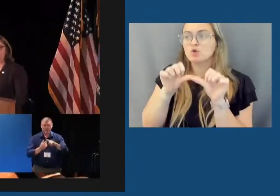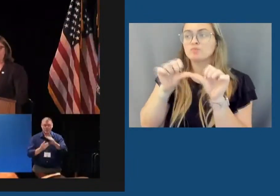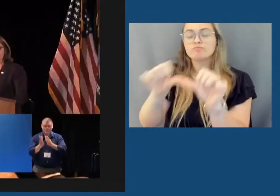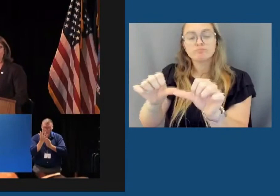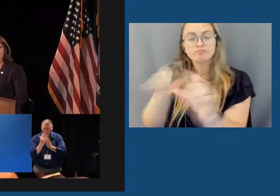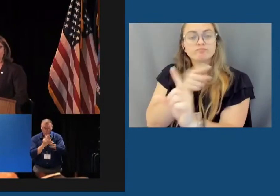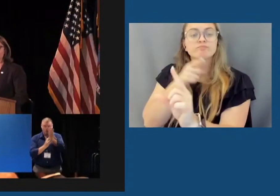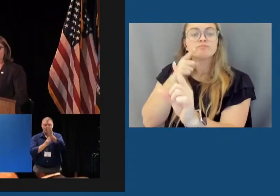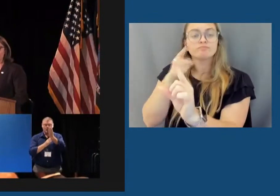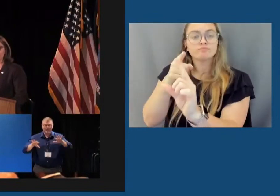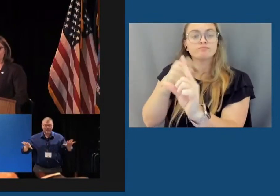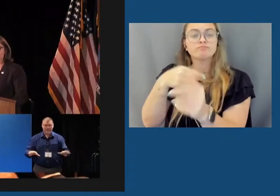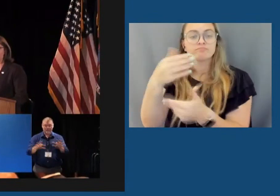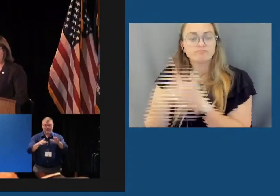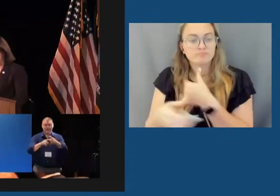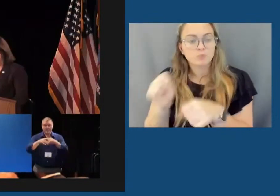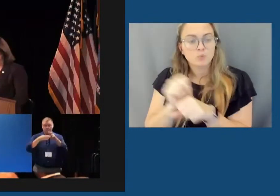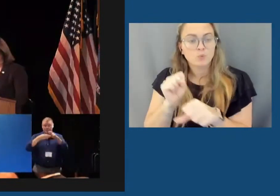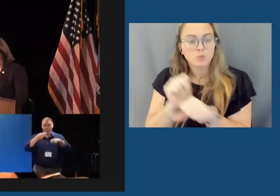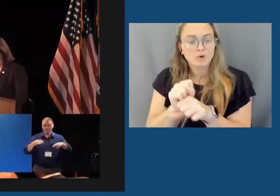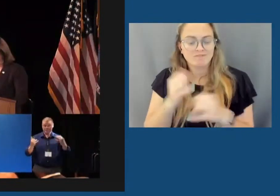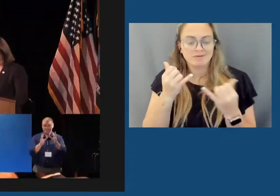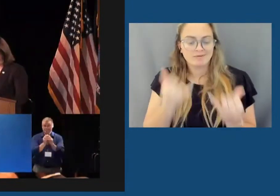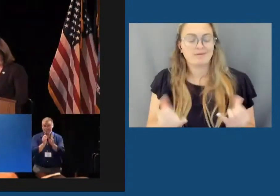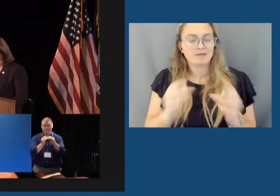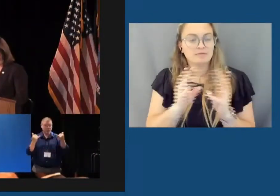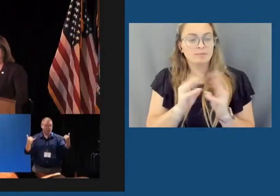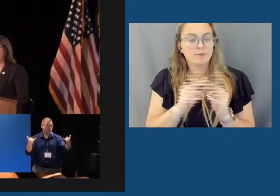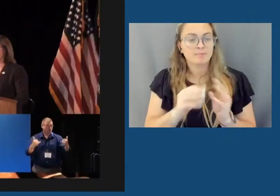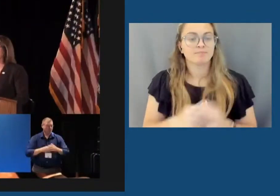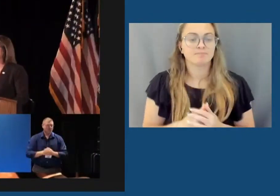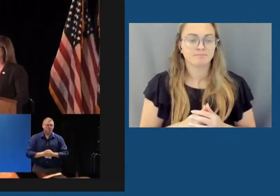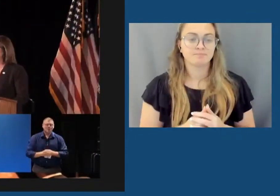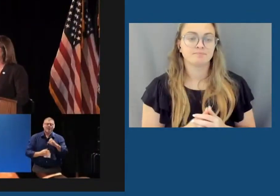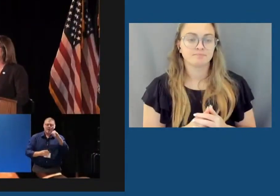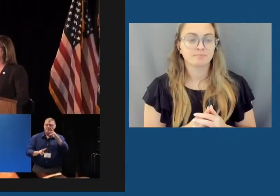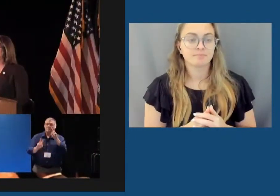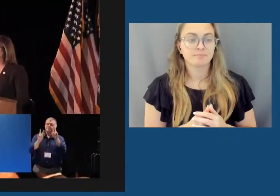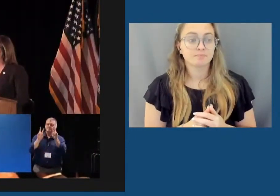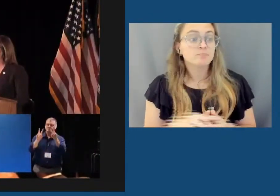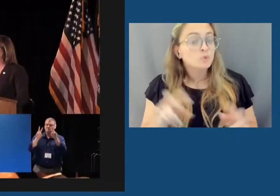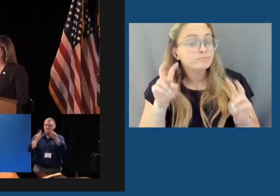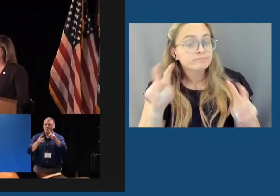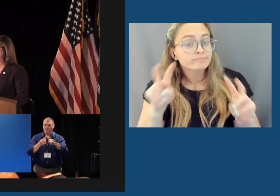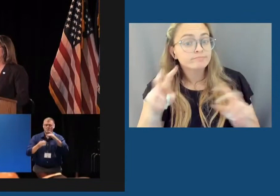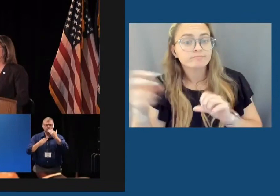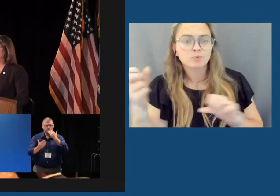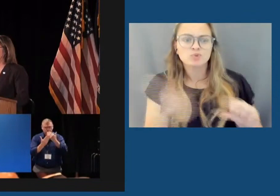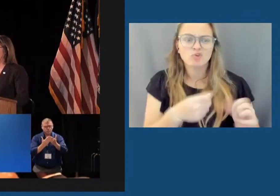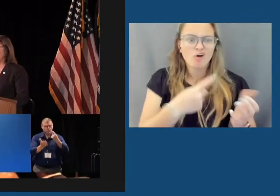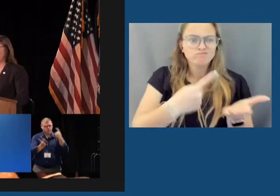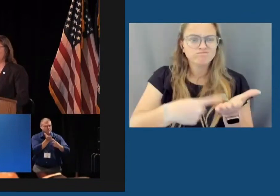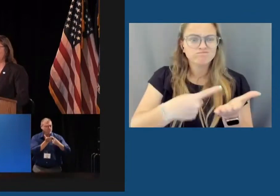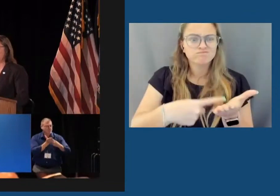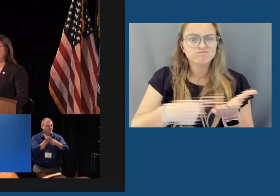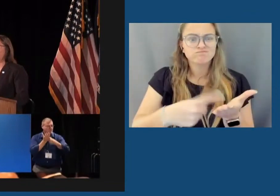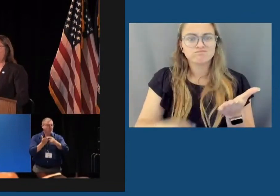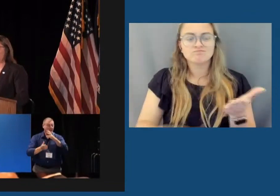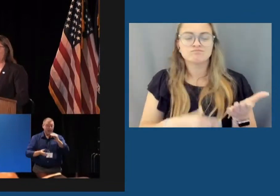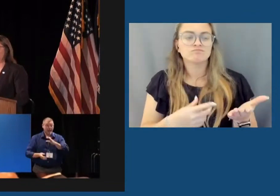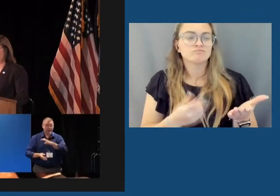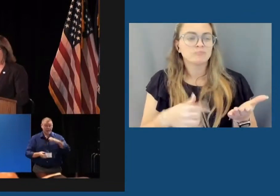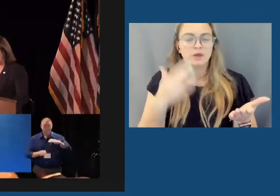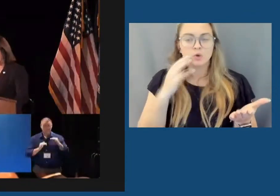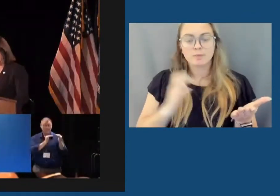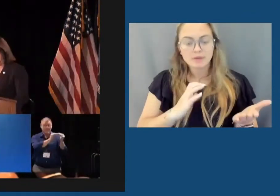actions coming out of today's summit. So certainly, I look forward to a robust discussion, and I know my commissioner